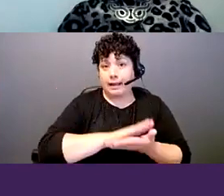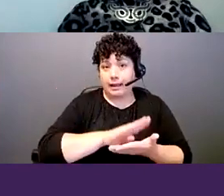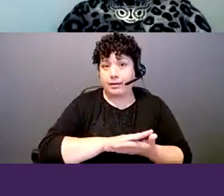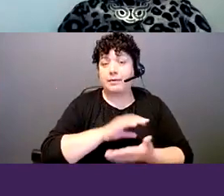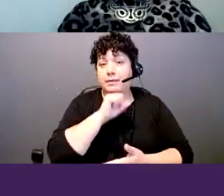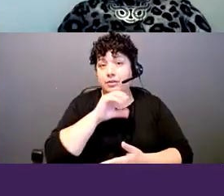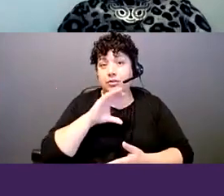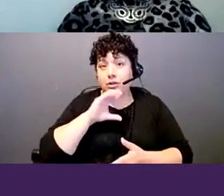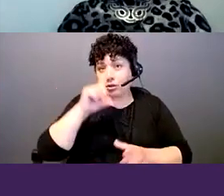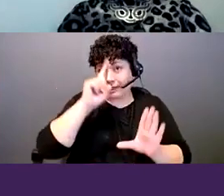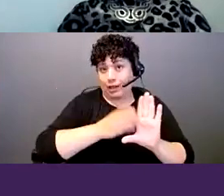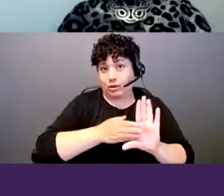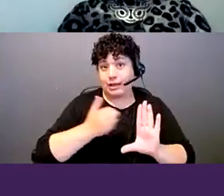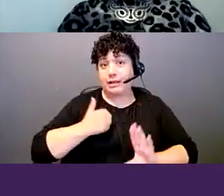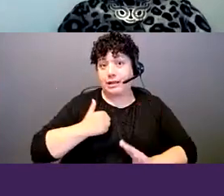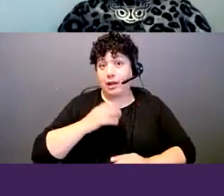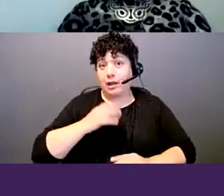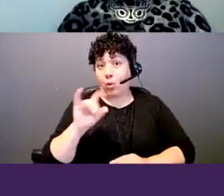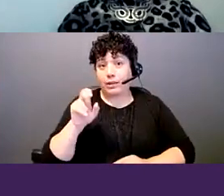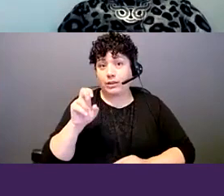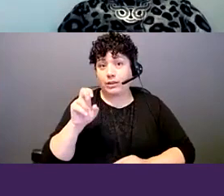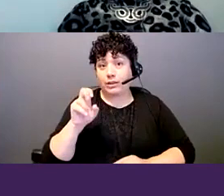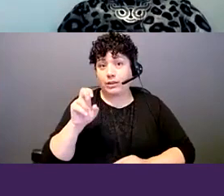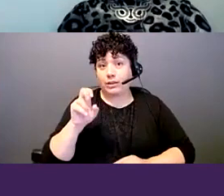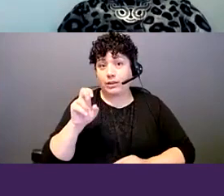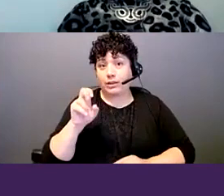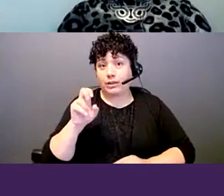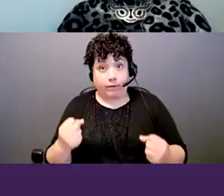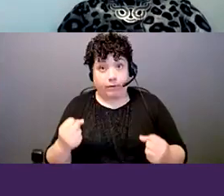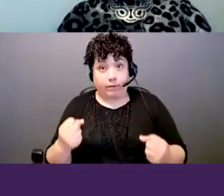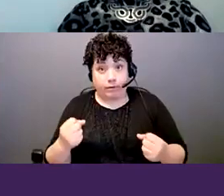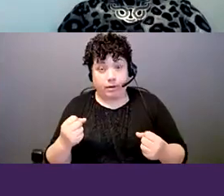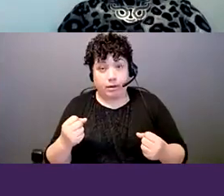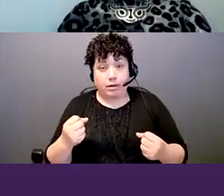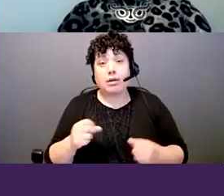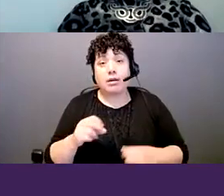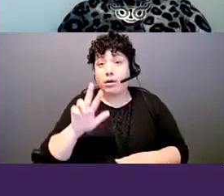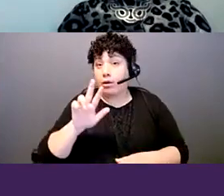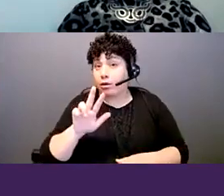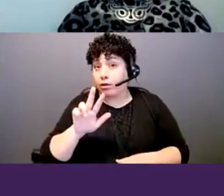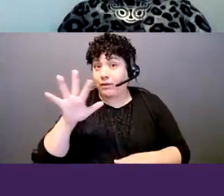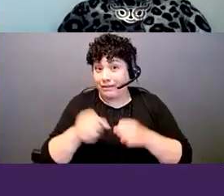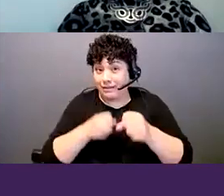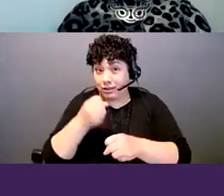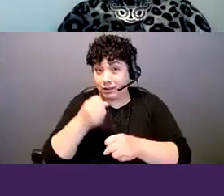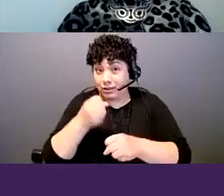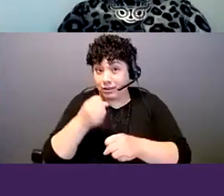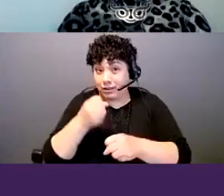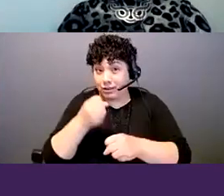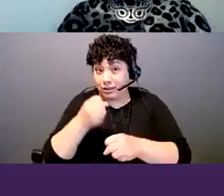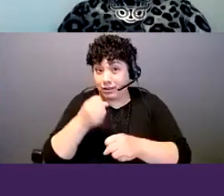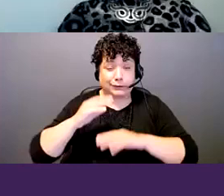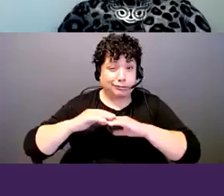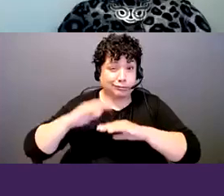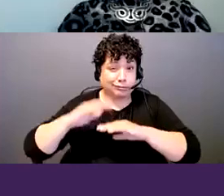Canadian Coalition for Seniors Mental Health. So with over 35 years of clinical experience working with